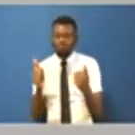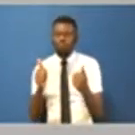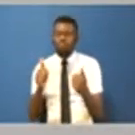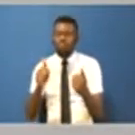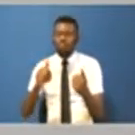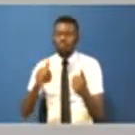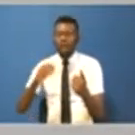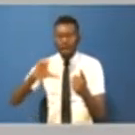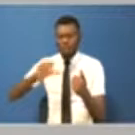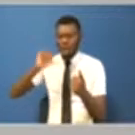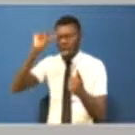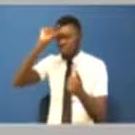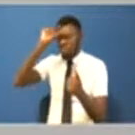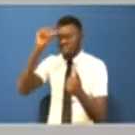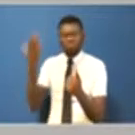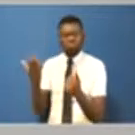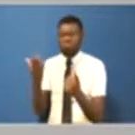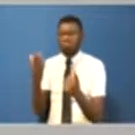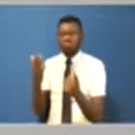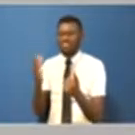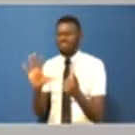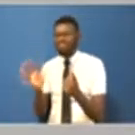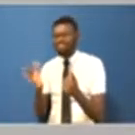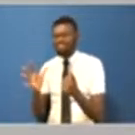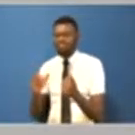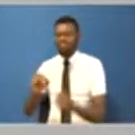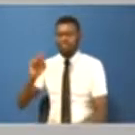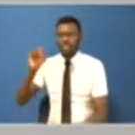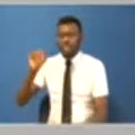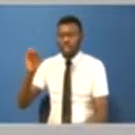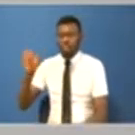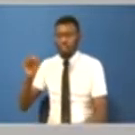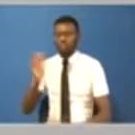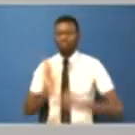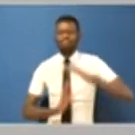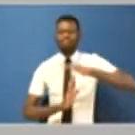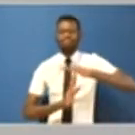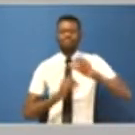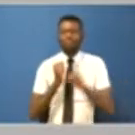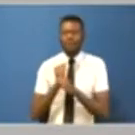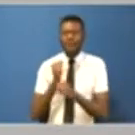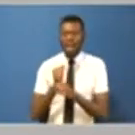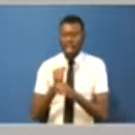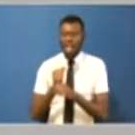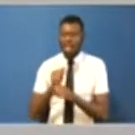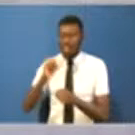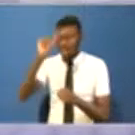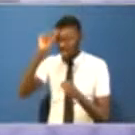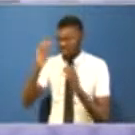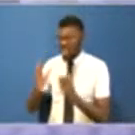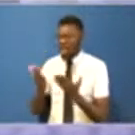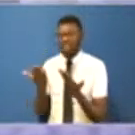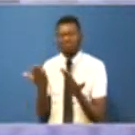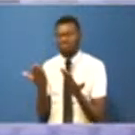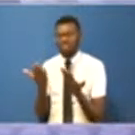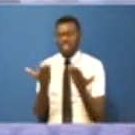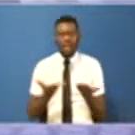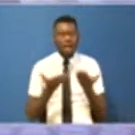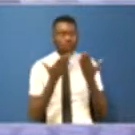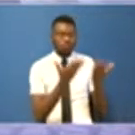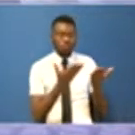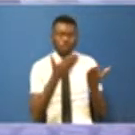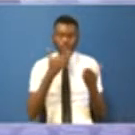accomplish and he nms was a substitute for the governor meaning that we need to move back into our normal state of